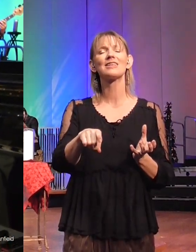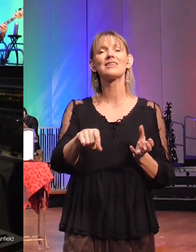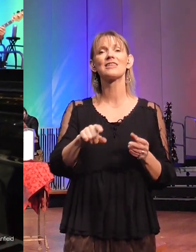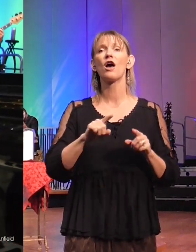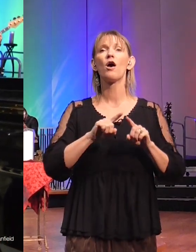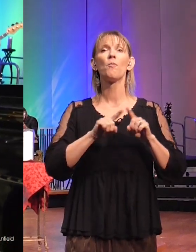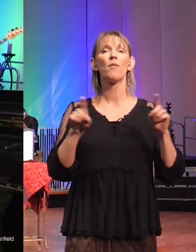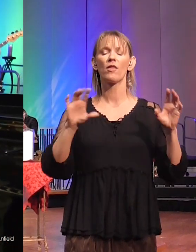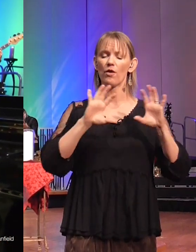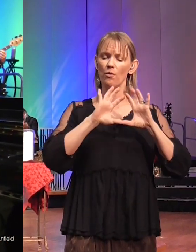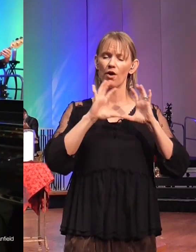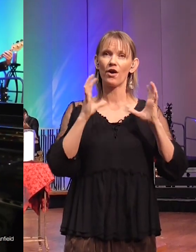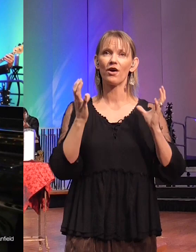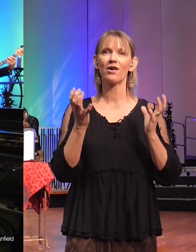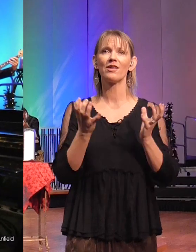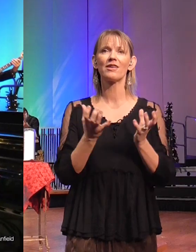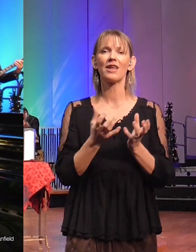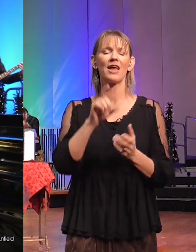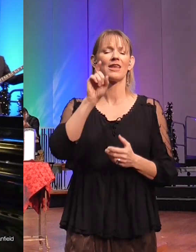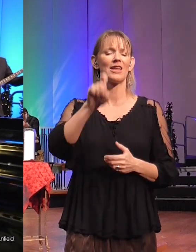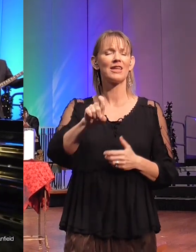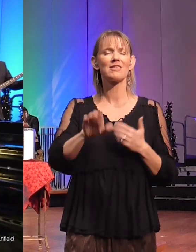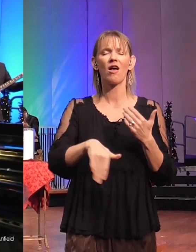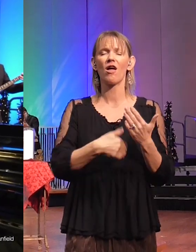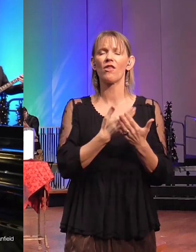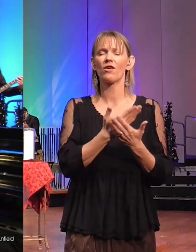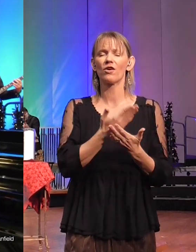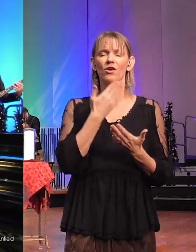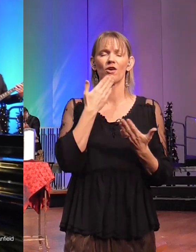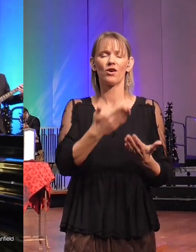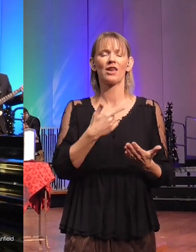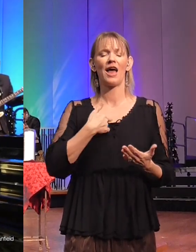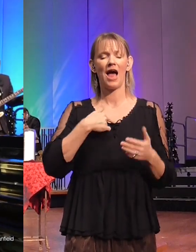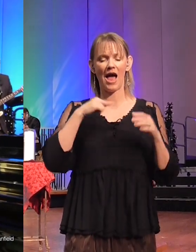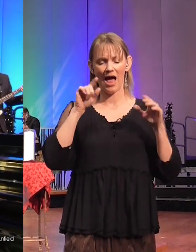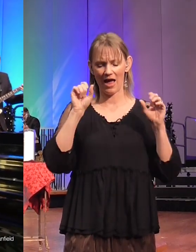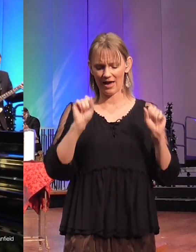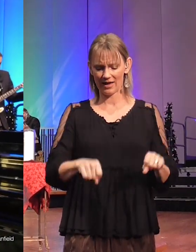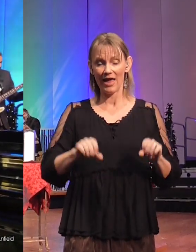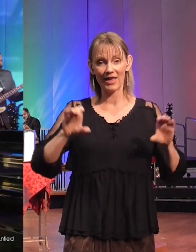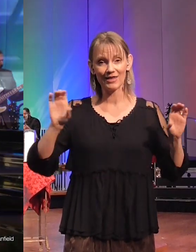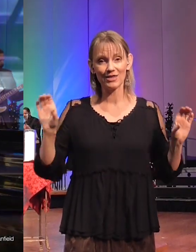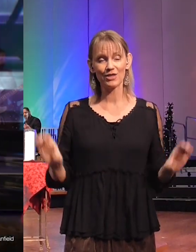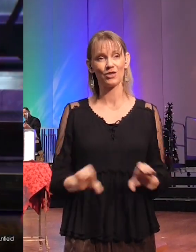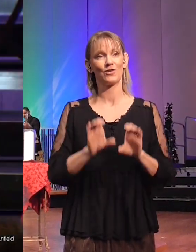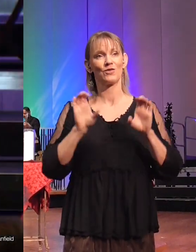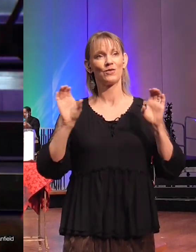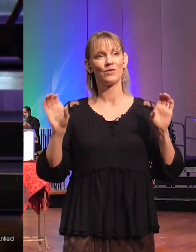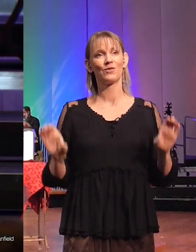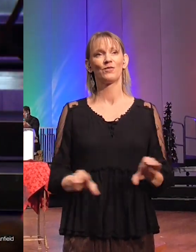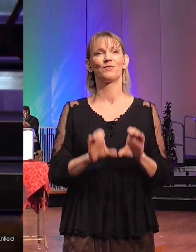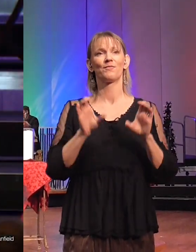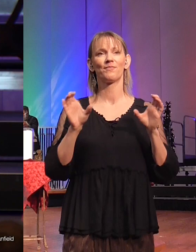needs, but the world needs all the good that I can